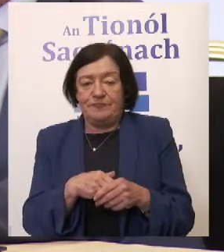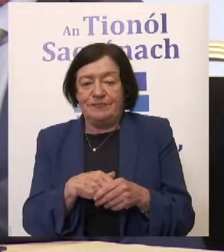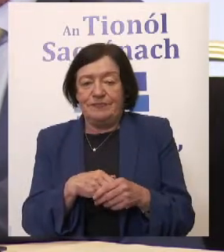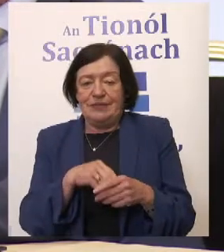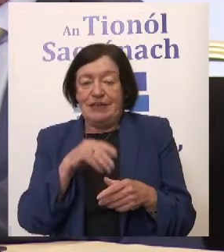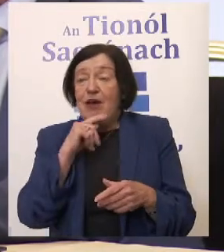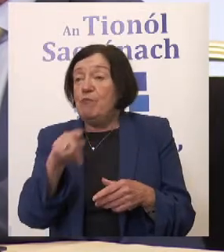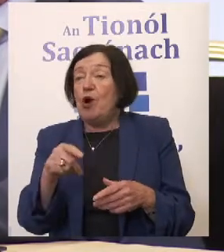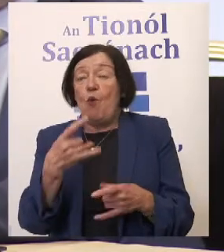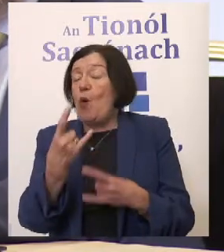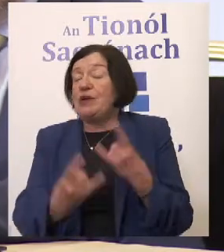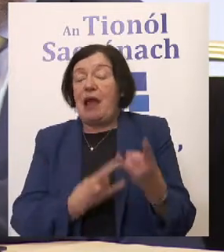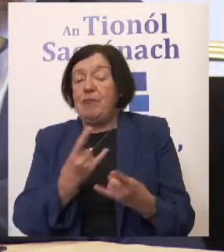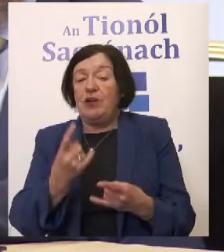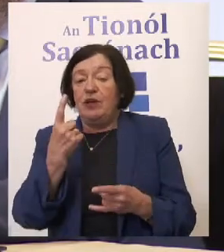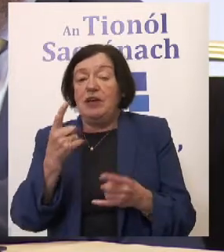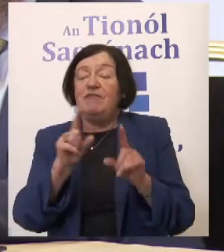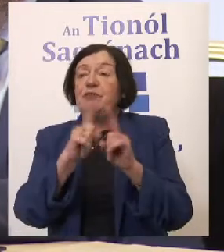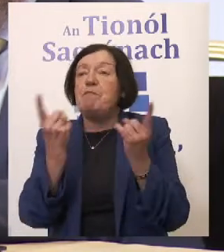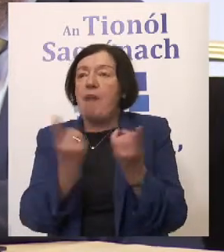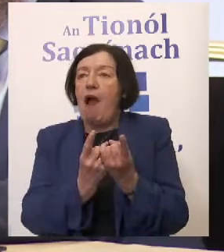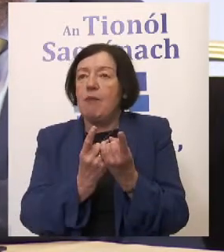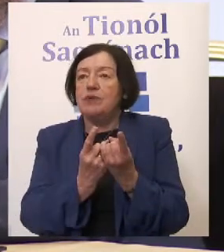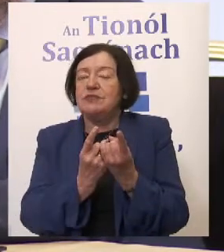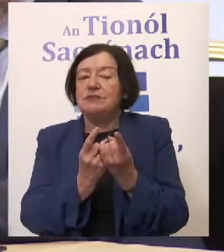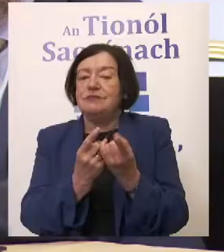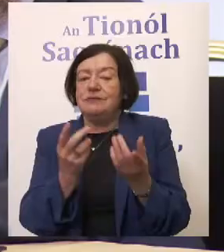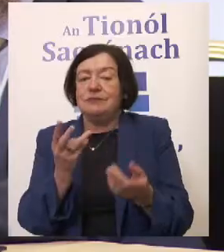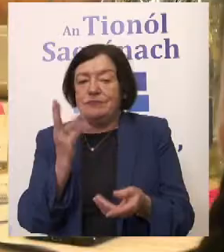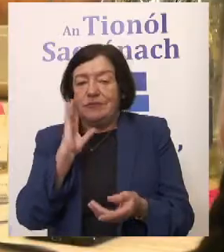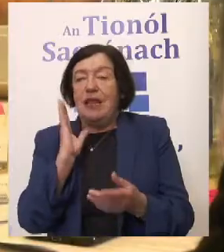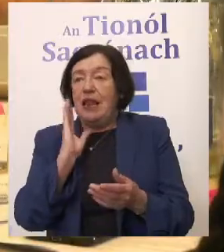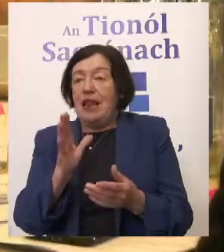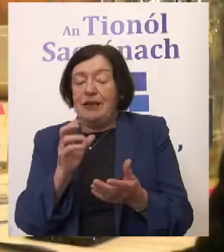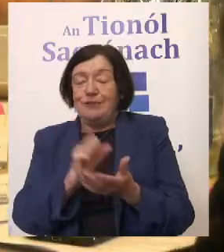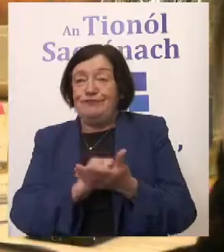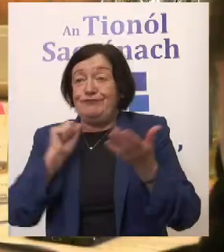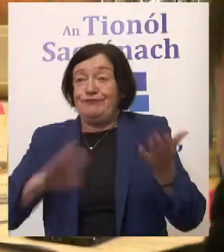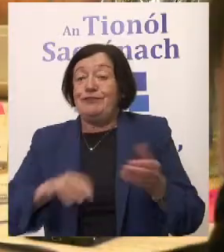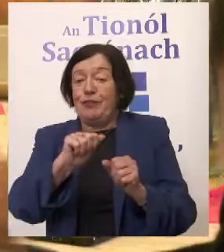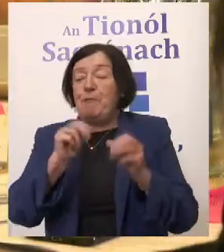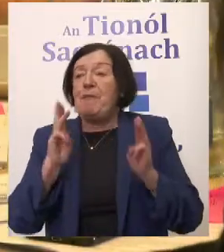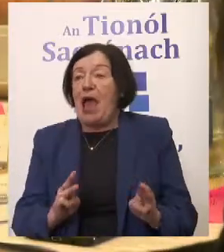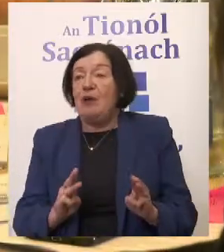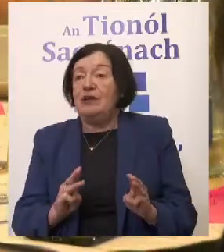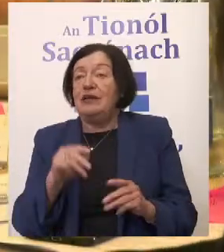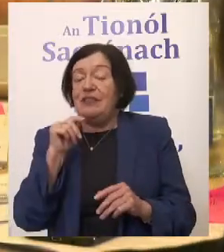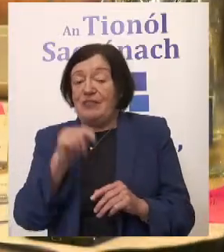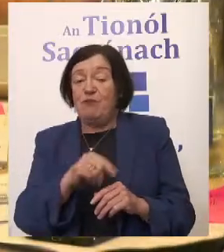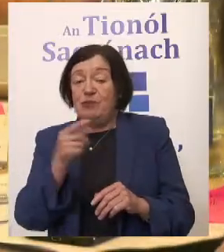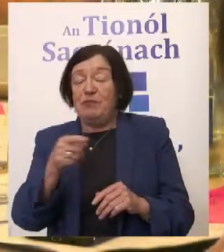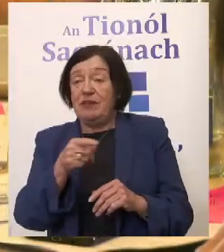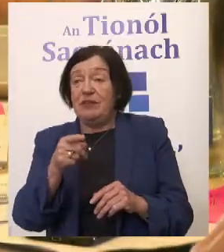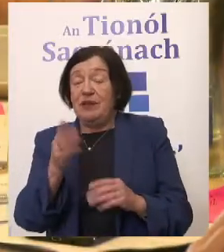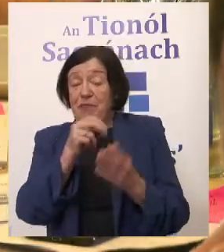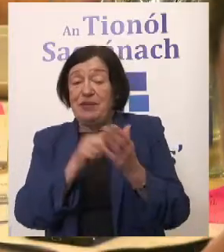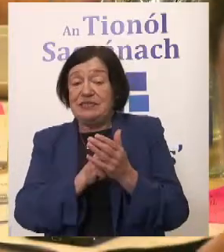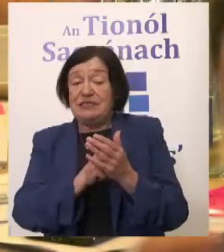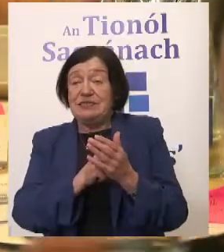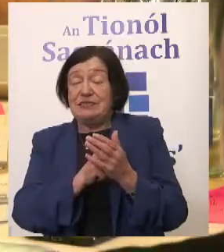But that's not going to happen unless departments are willing to let go of those powers. I think that will be the big challenge for you guys. It's not that,